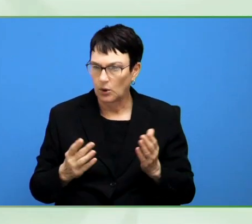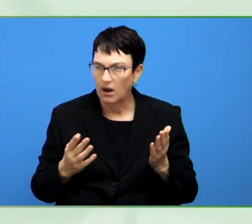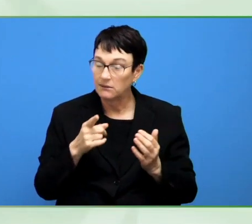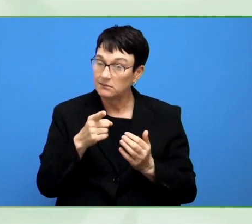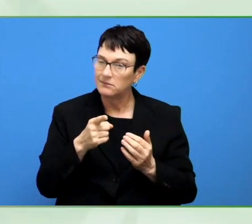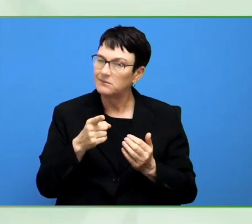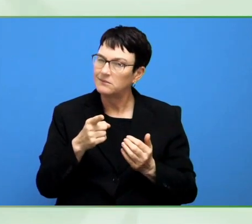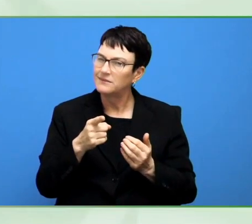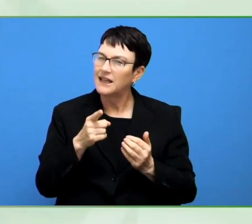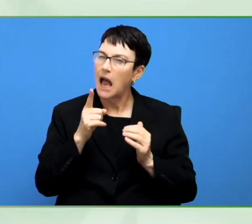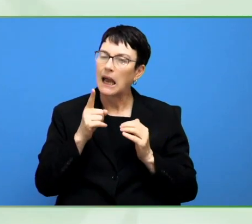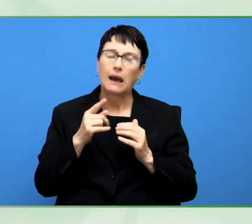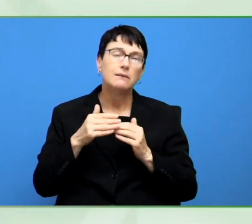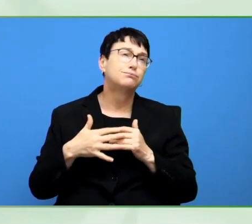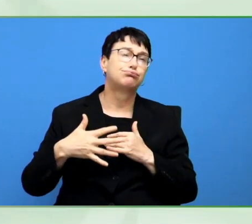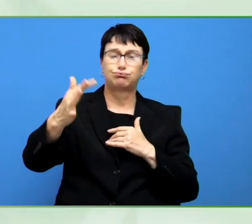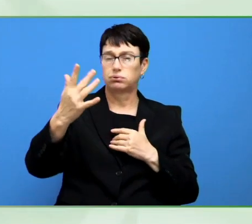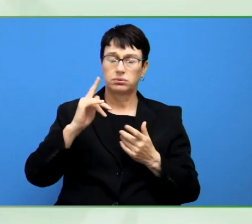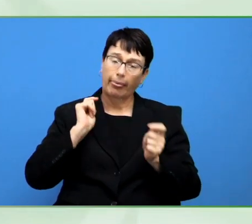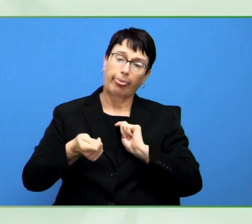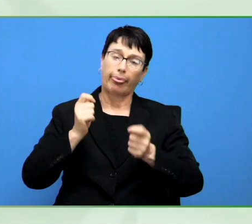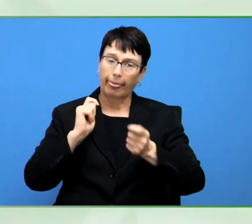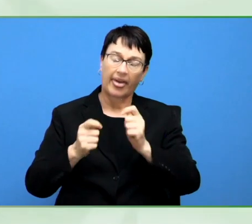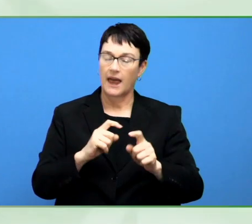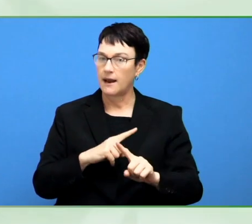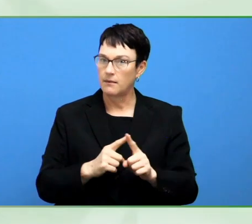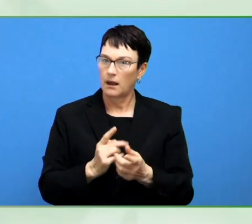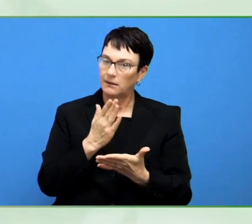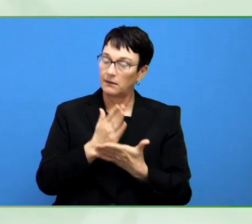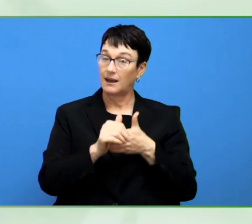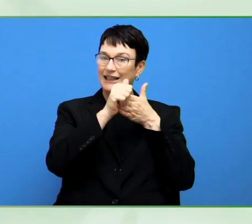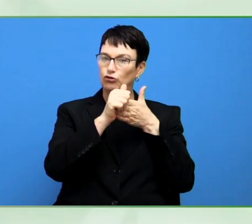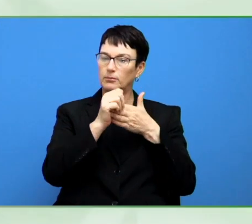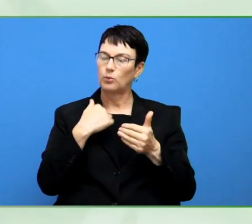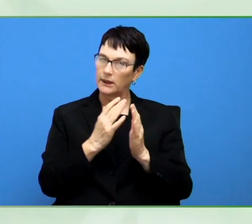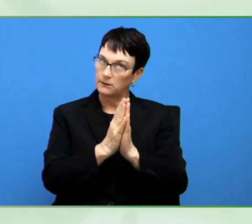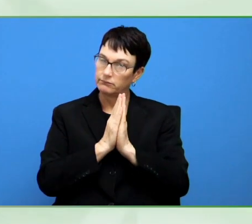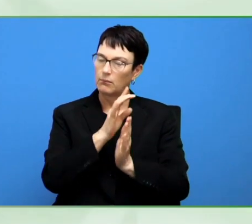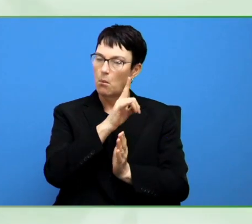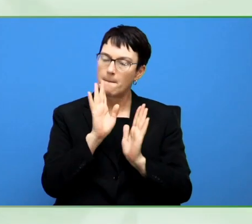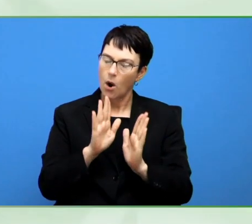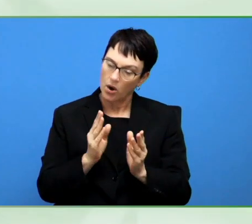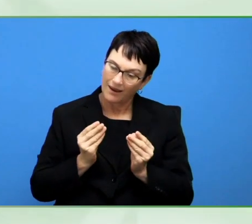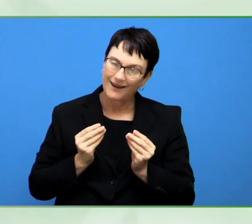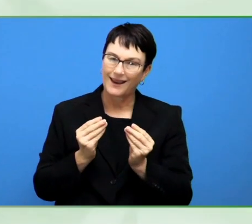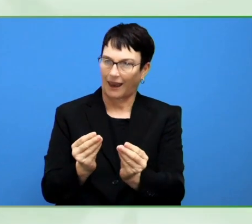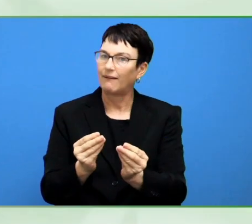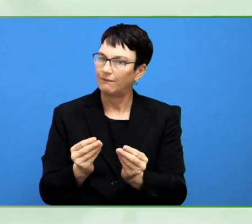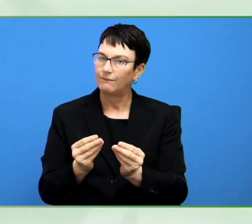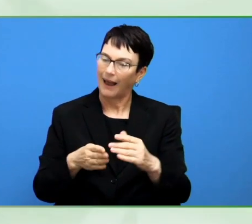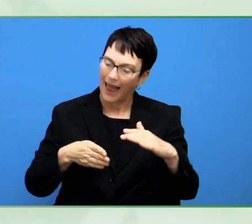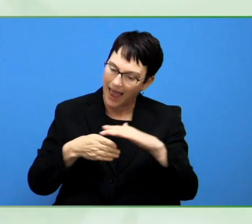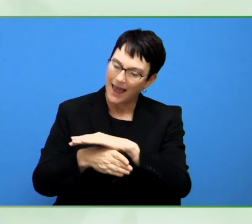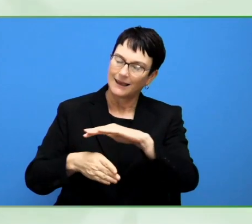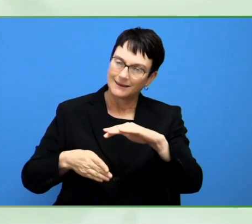of accessibility as a cost, because we're always, us practitioners are asking for more budget, because it's very difficult to